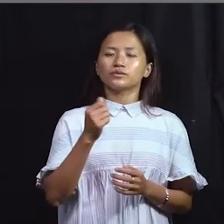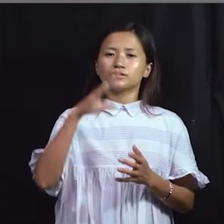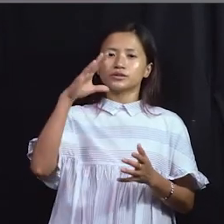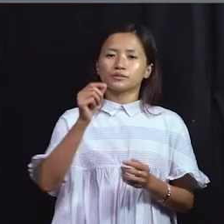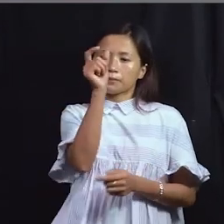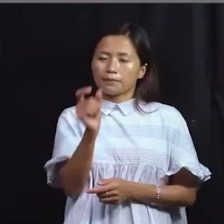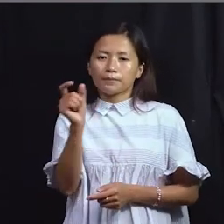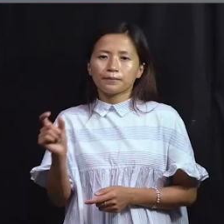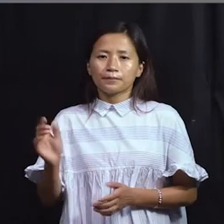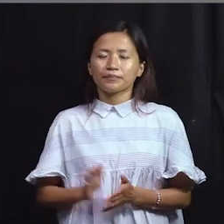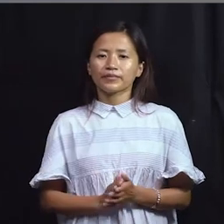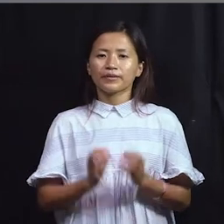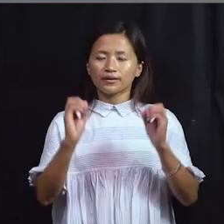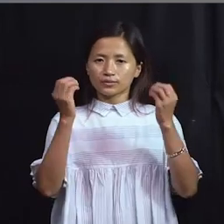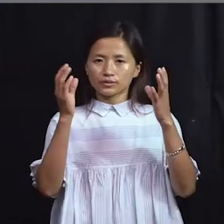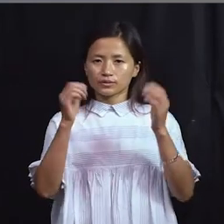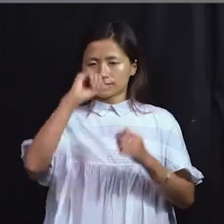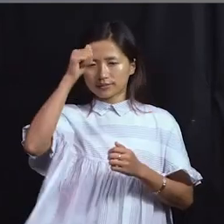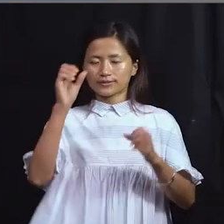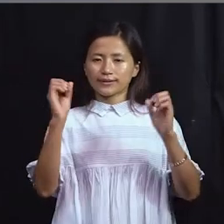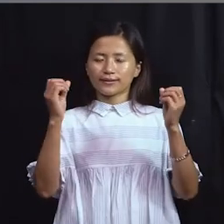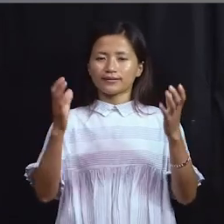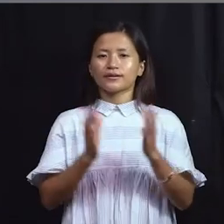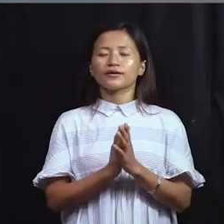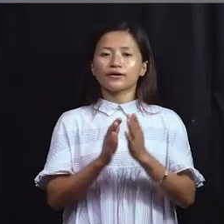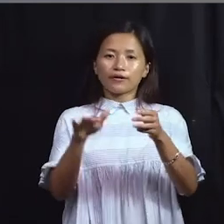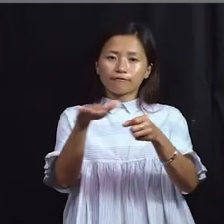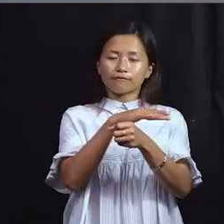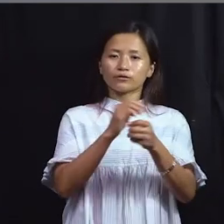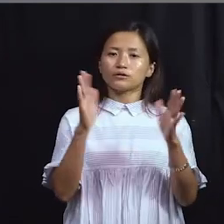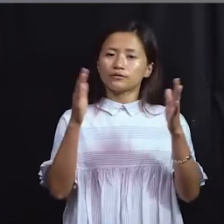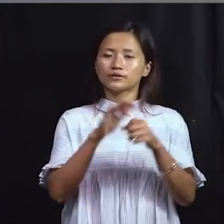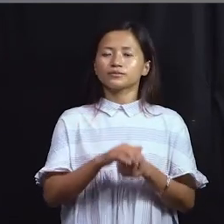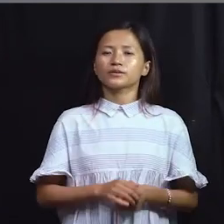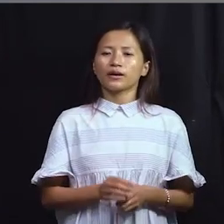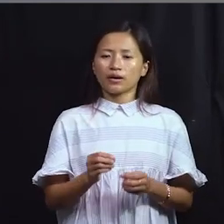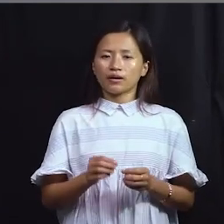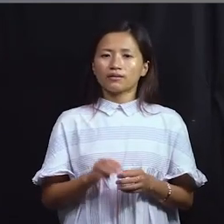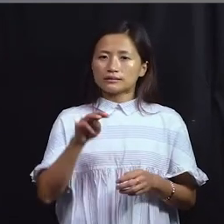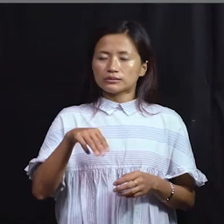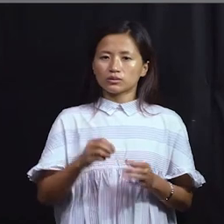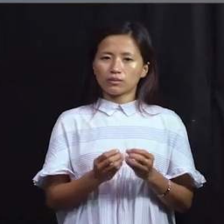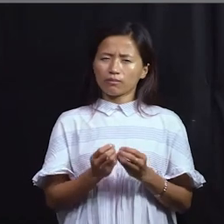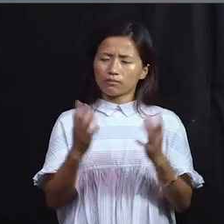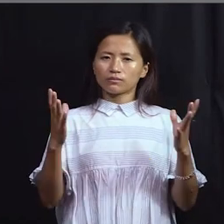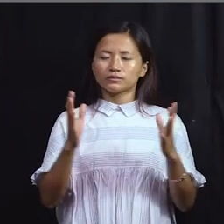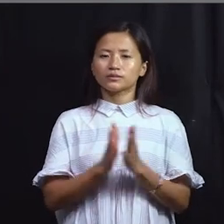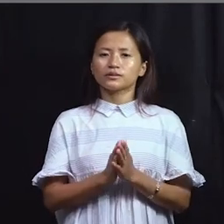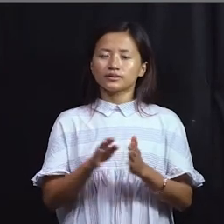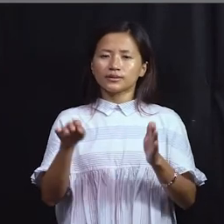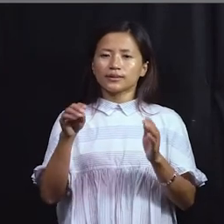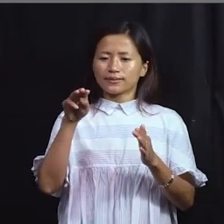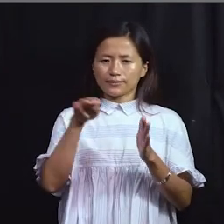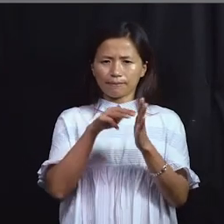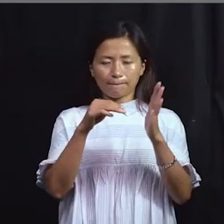India, just a handful of the people are very rich. Majority of the people in India are considered middle income